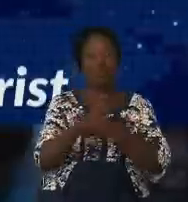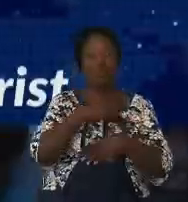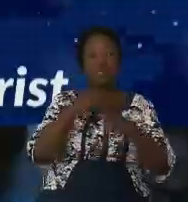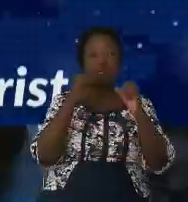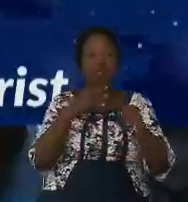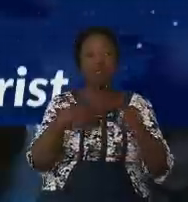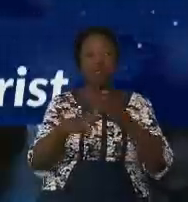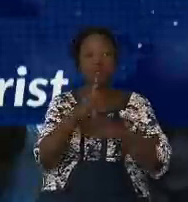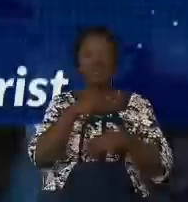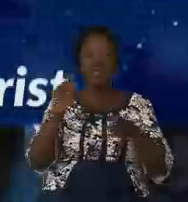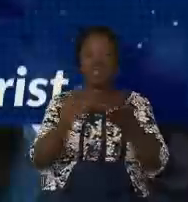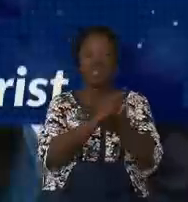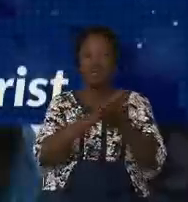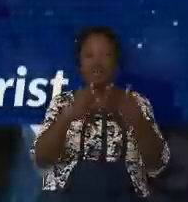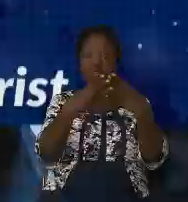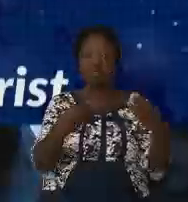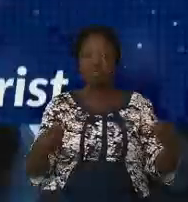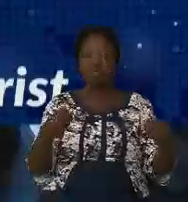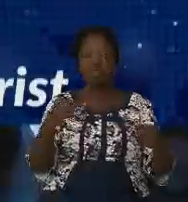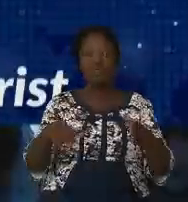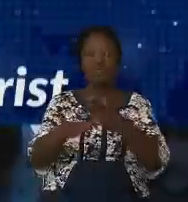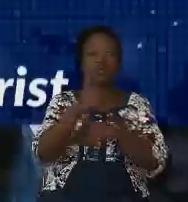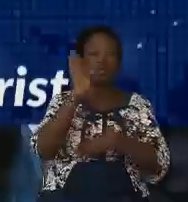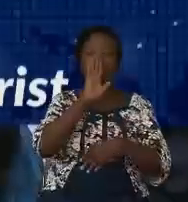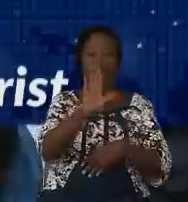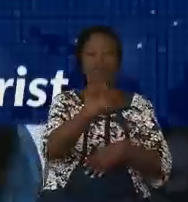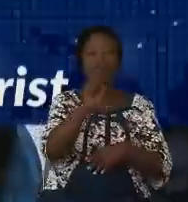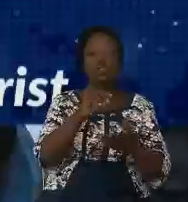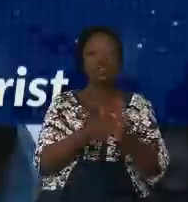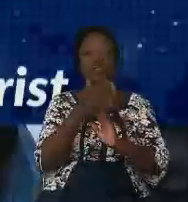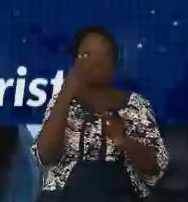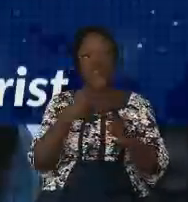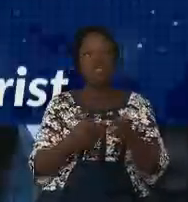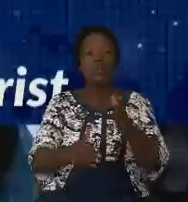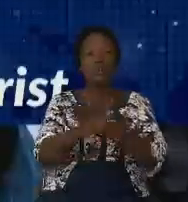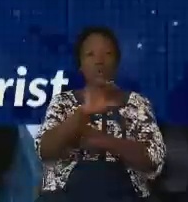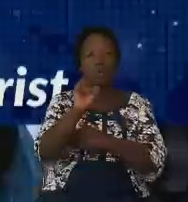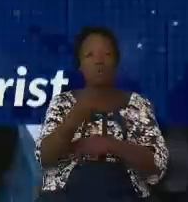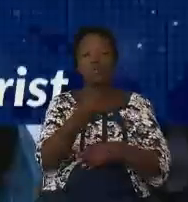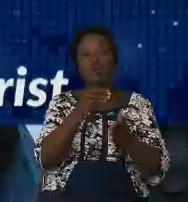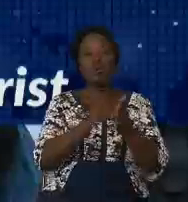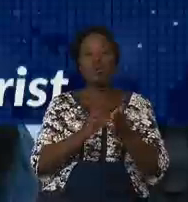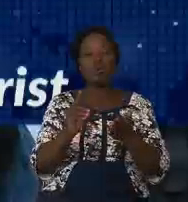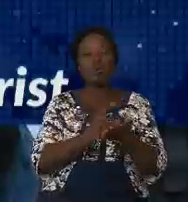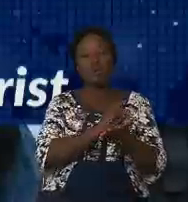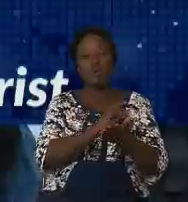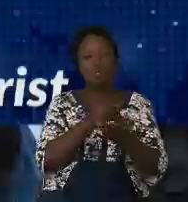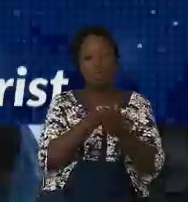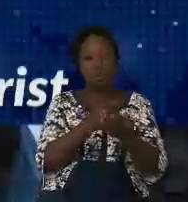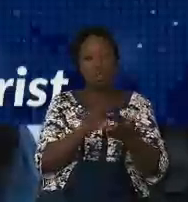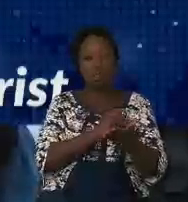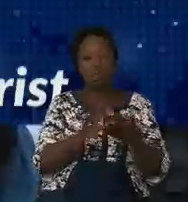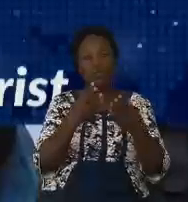the miracle of God, the power of God, the divine solution of God will be yours. God's